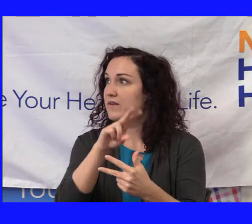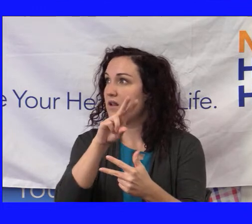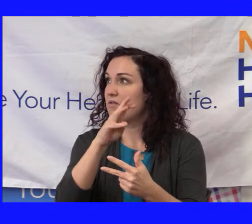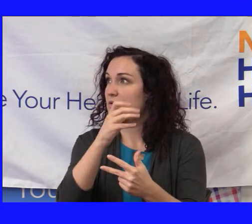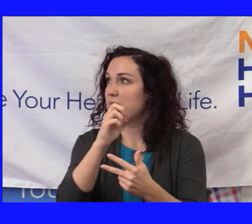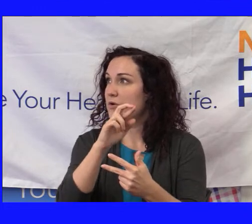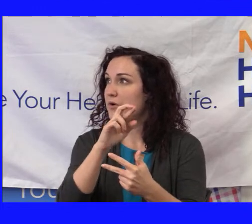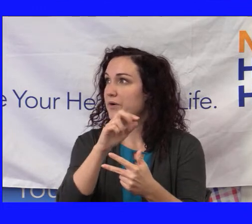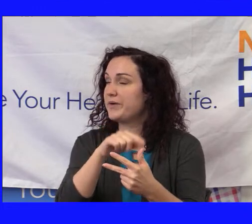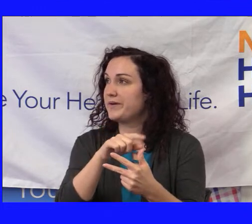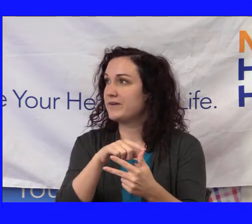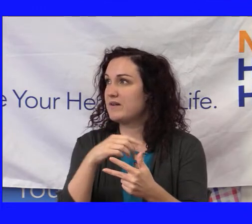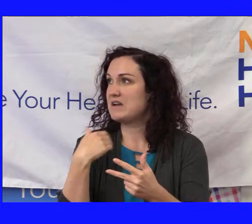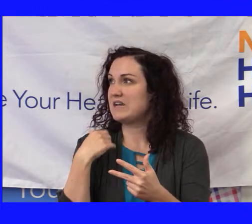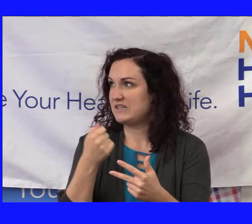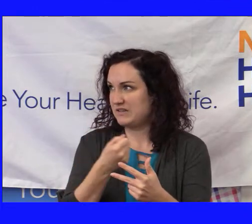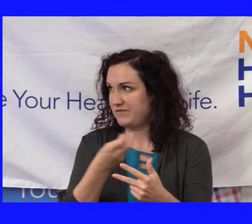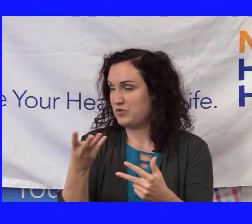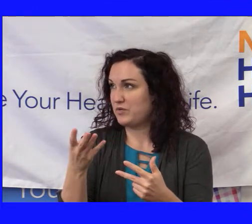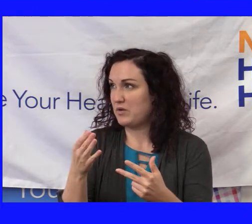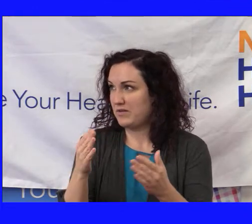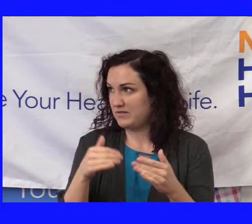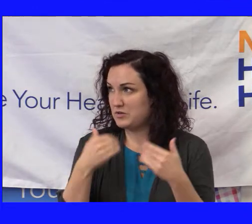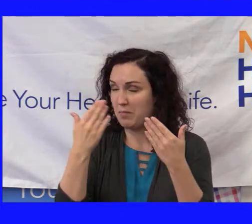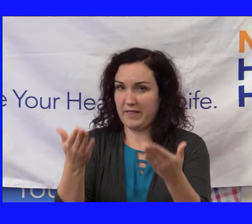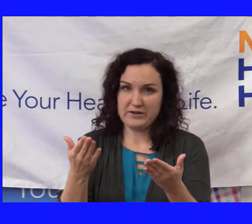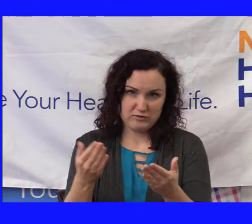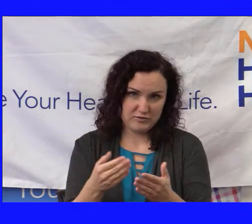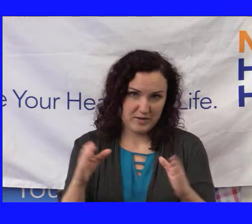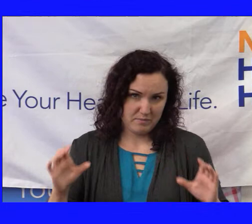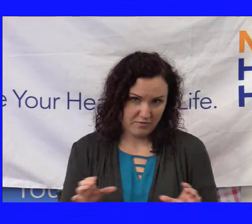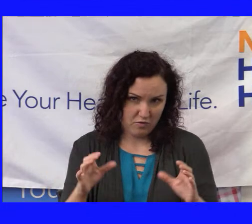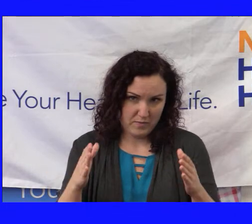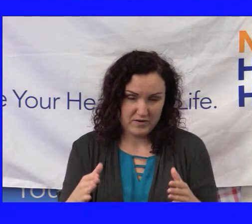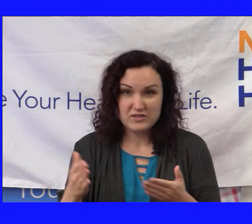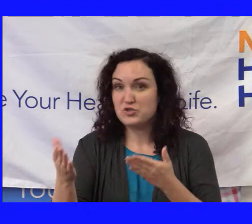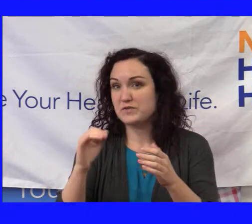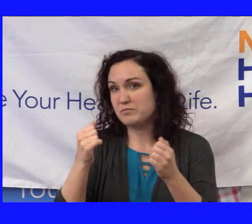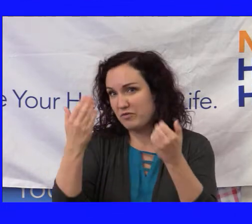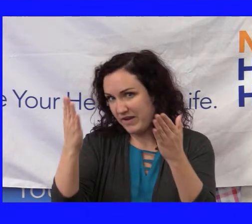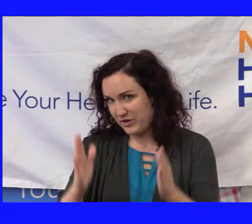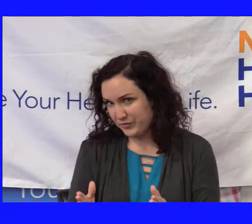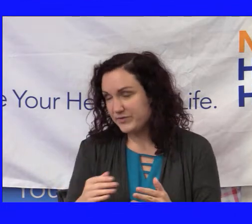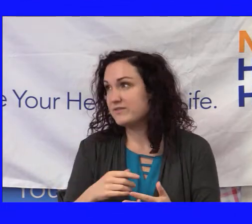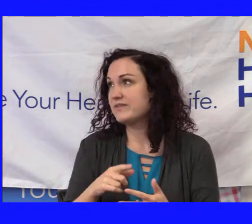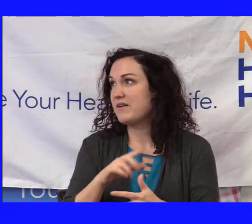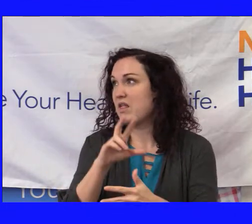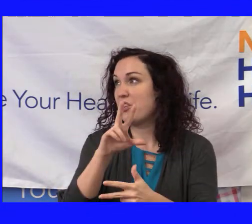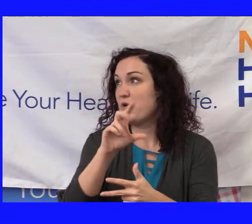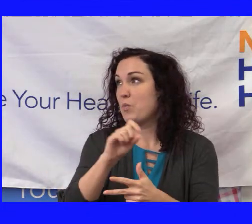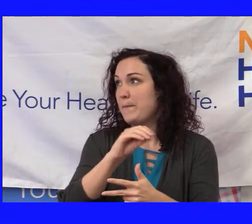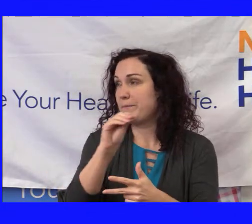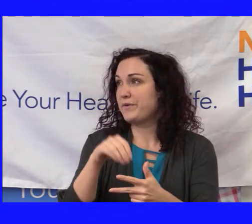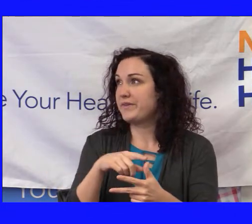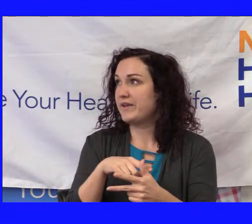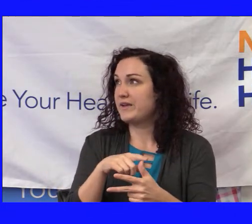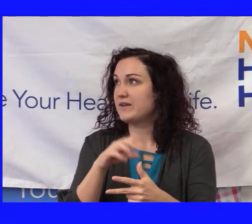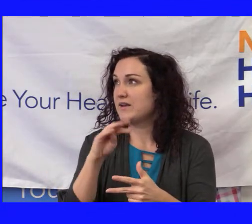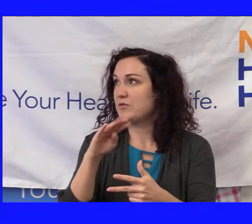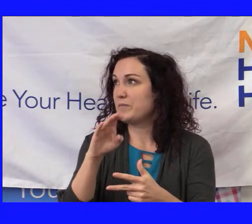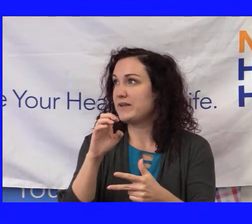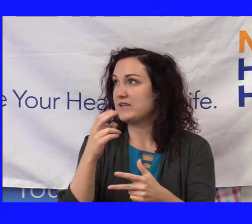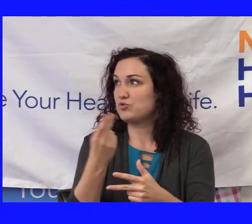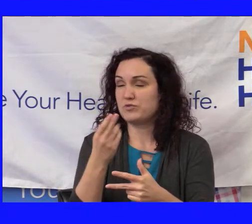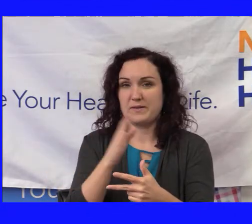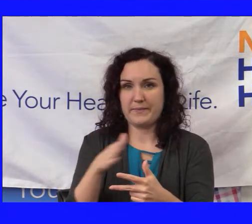of firms, both suppliers and performers, service providers, to have a 31%